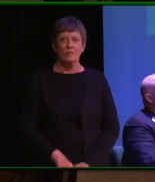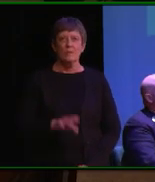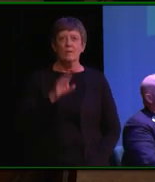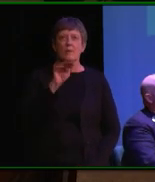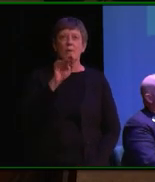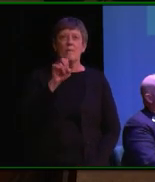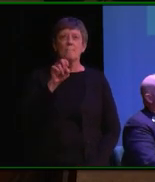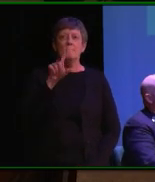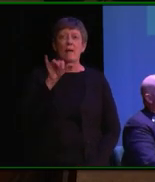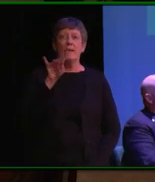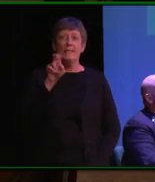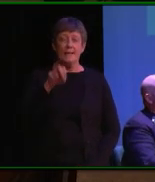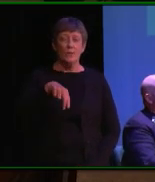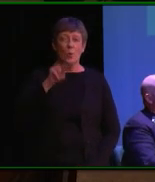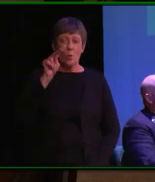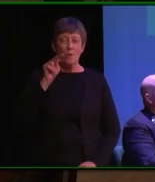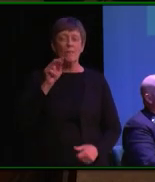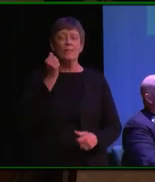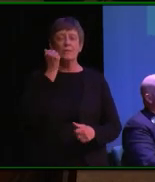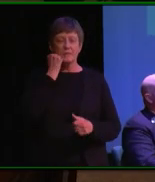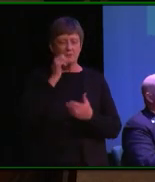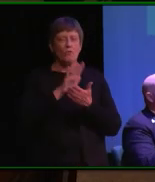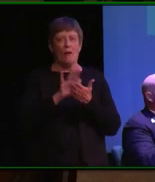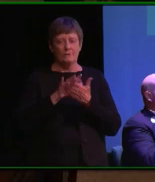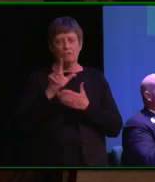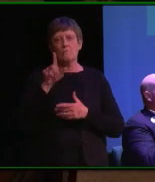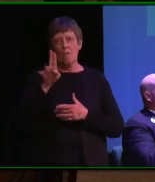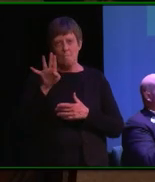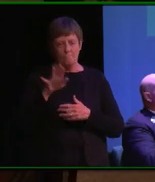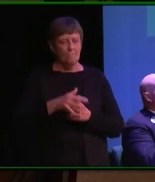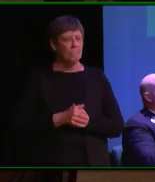Melanie North, dental hygiene club.